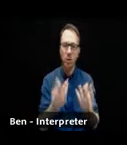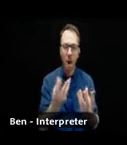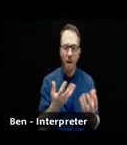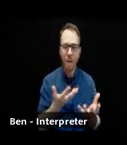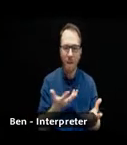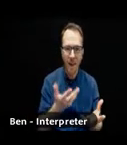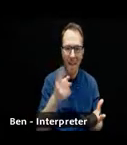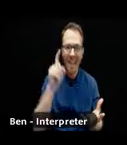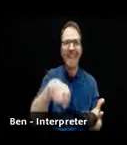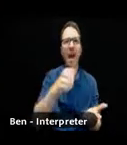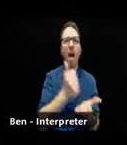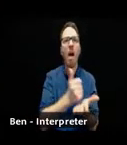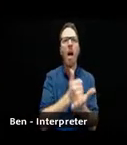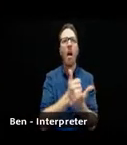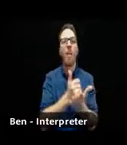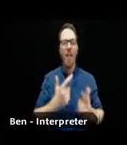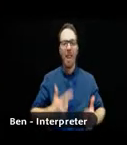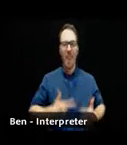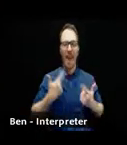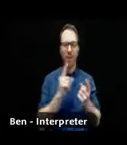assistance in turning one's life around.